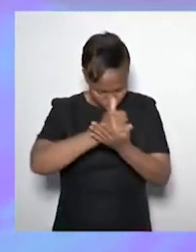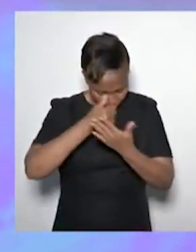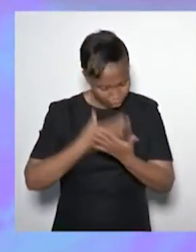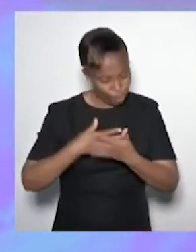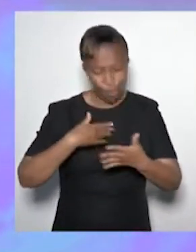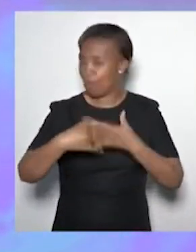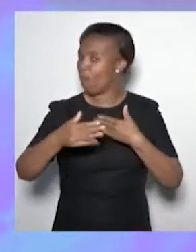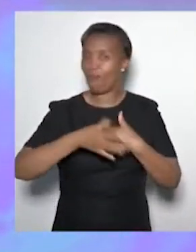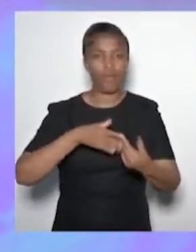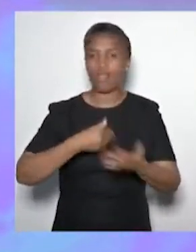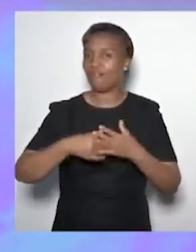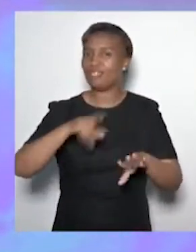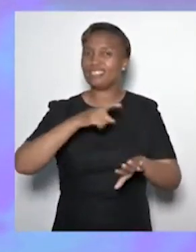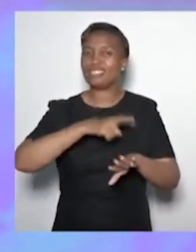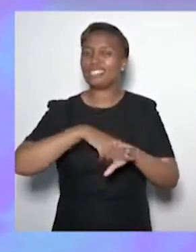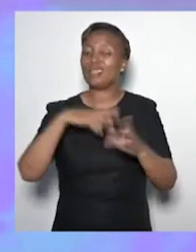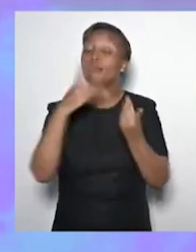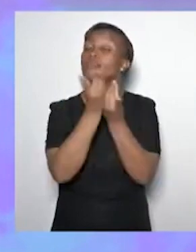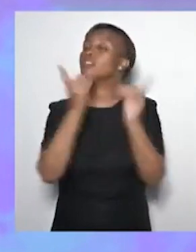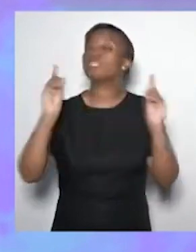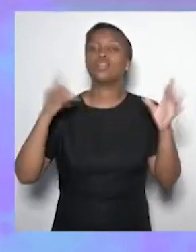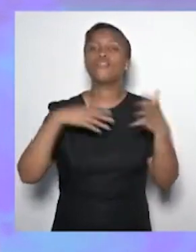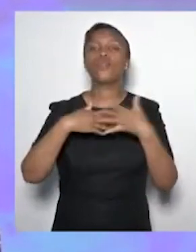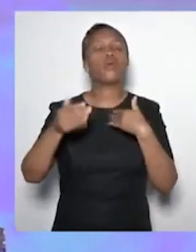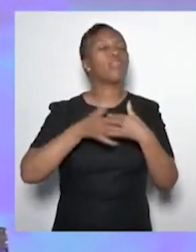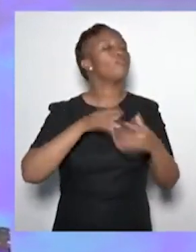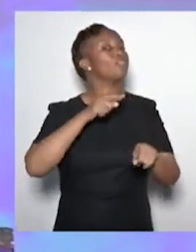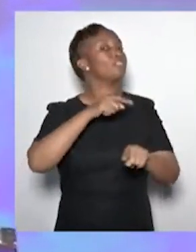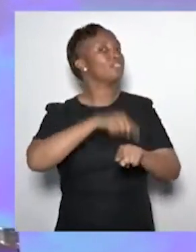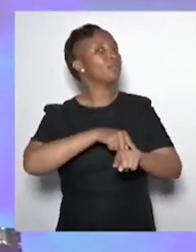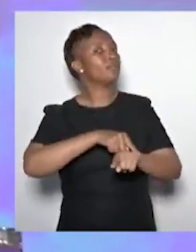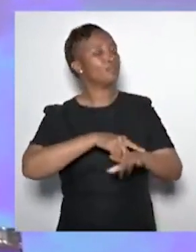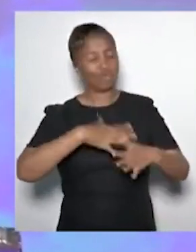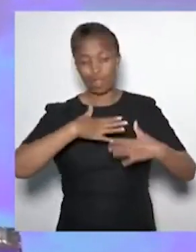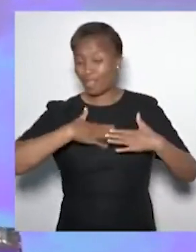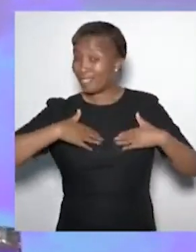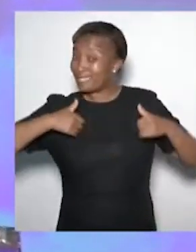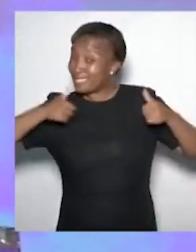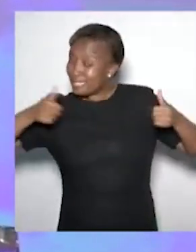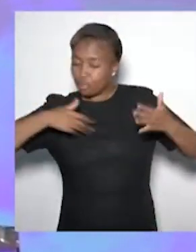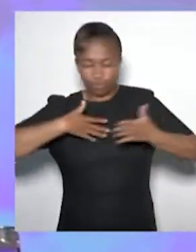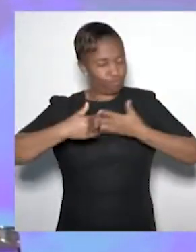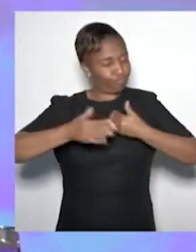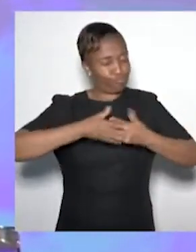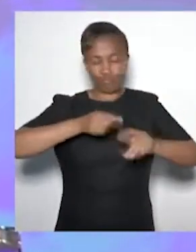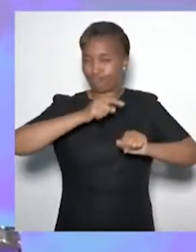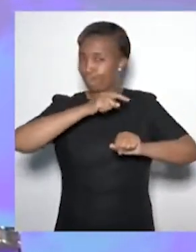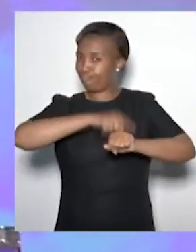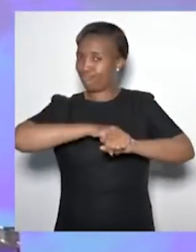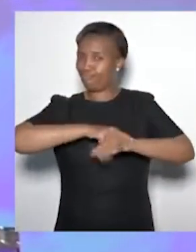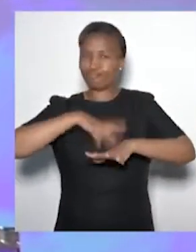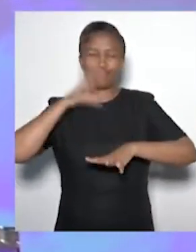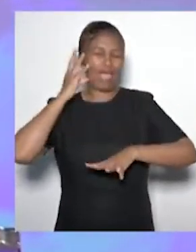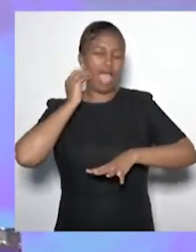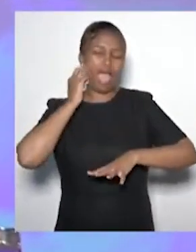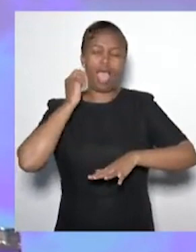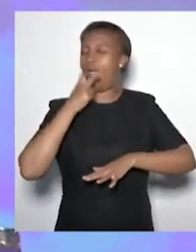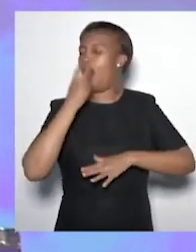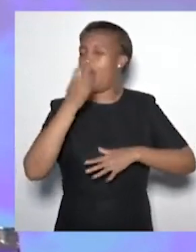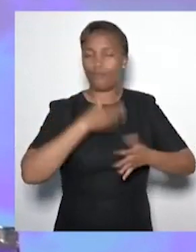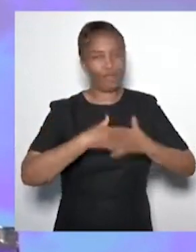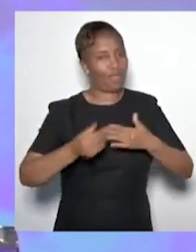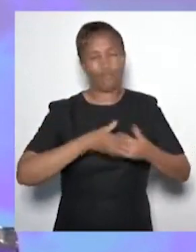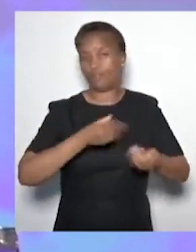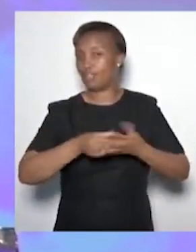time, you can be delivered at any time, you can be healed at any time, you can experience a miracle at